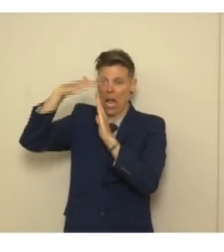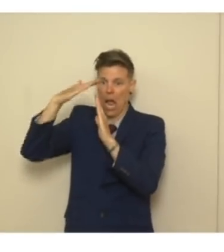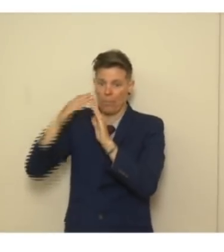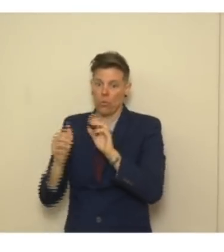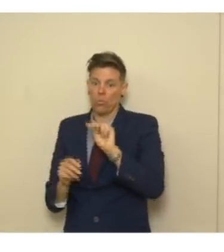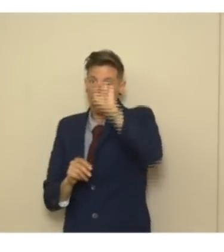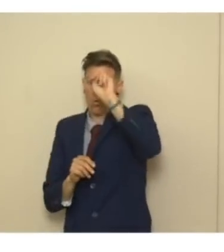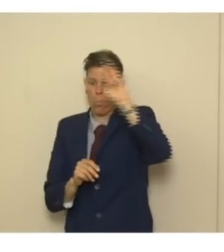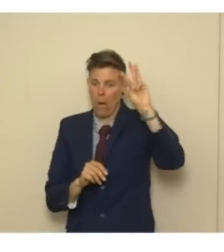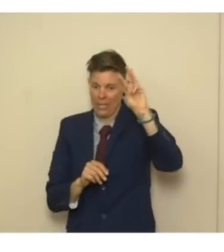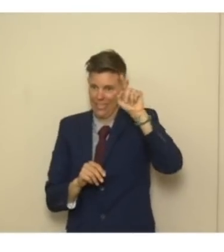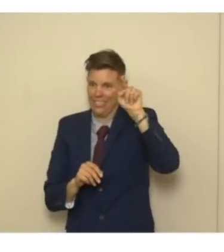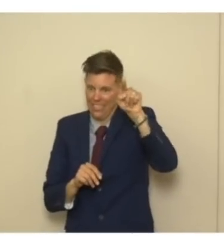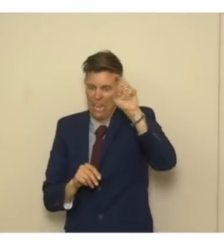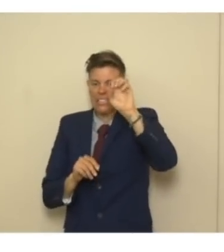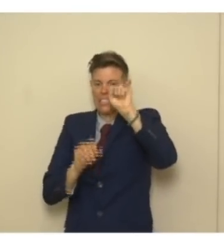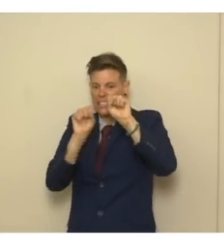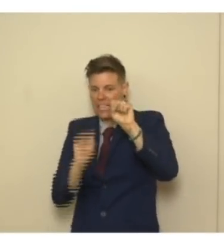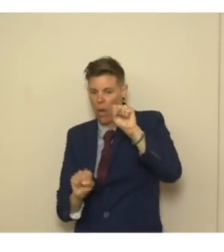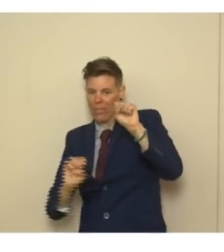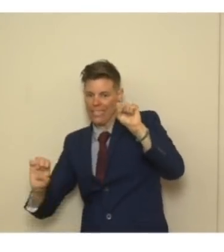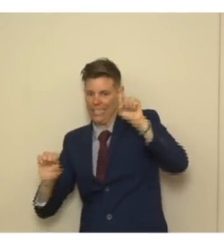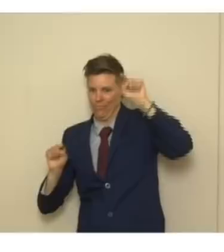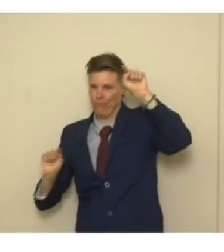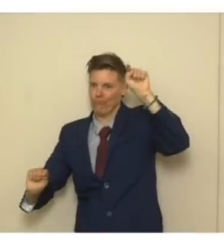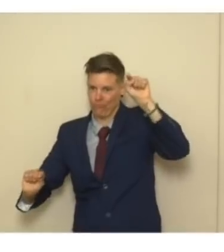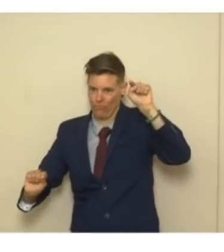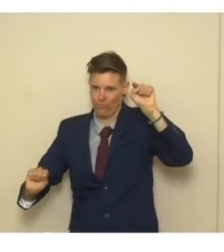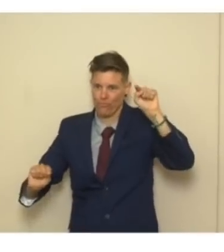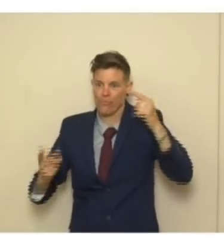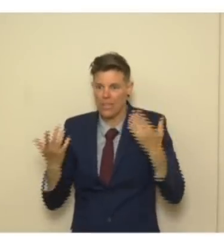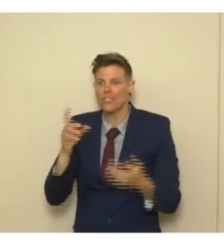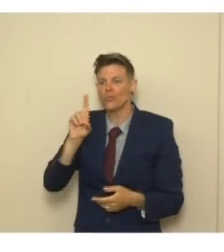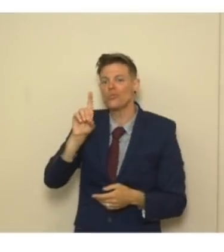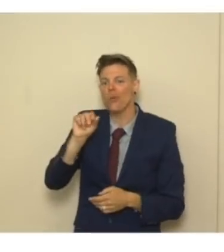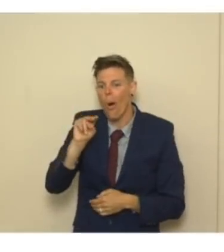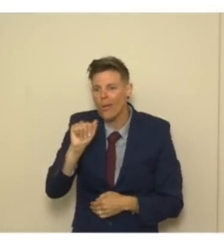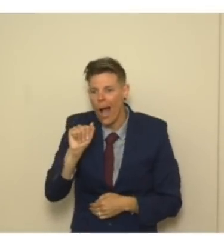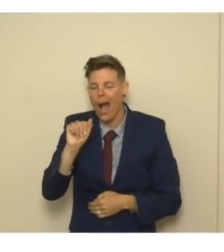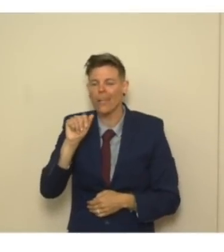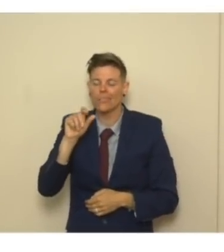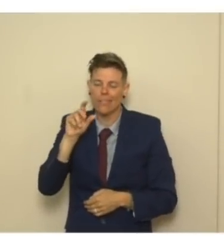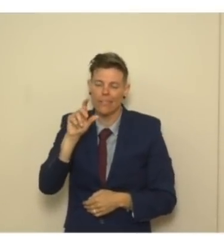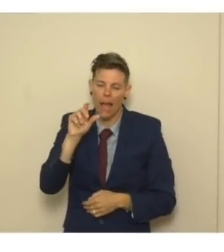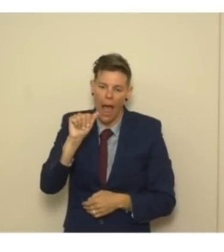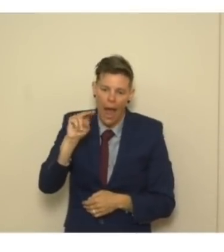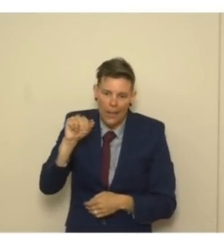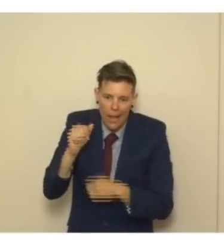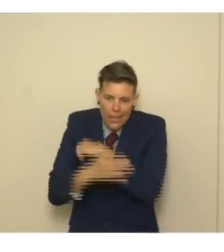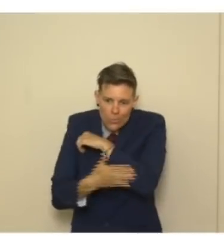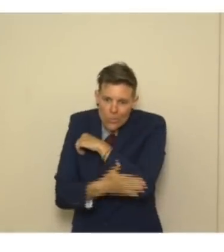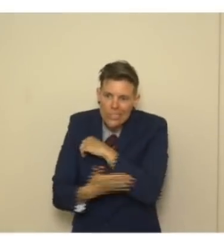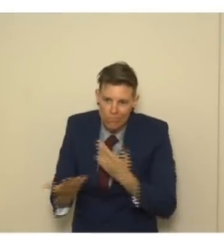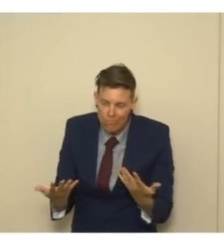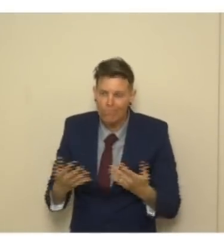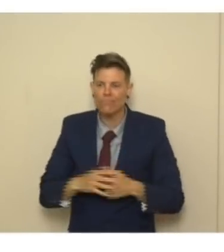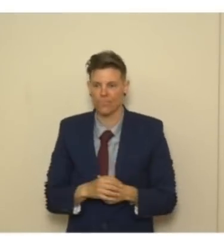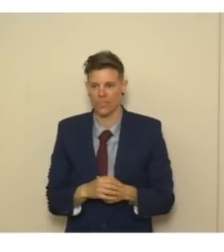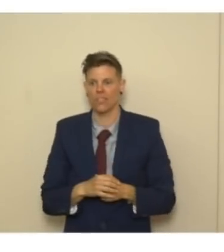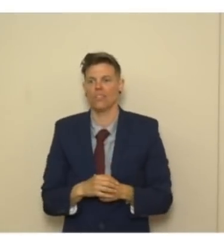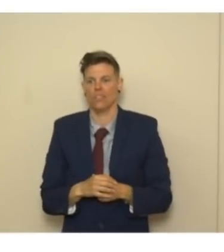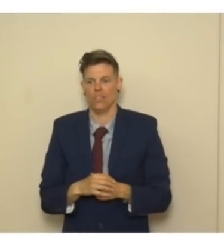Ana County, which is, and I want to spend some time today really focusing us on thinking about our borders, our